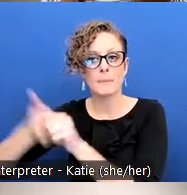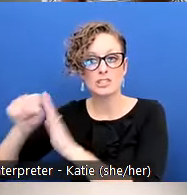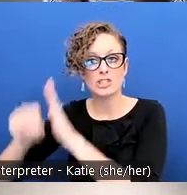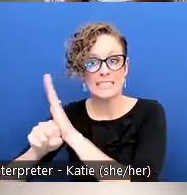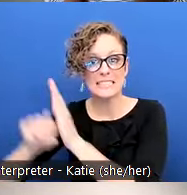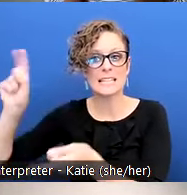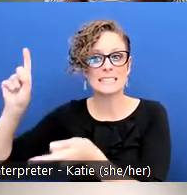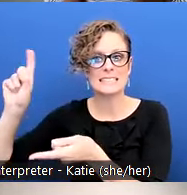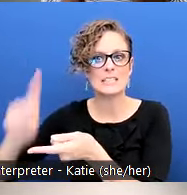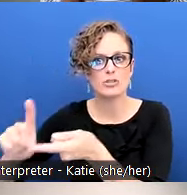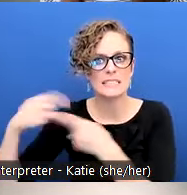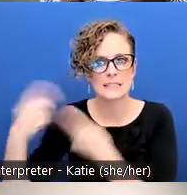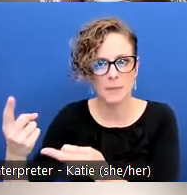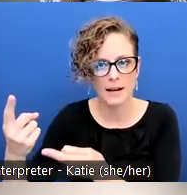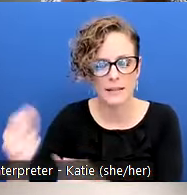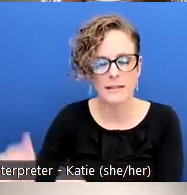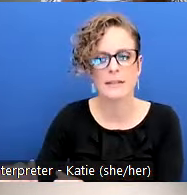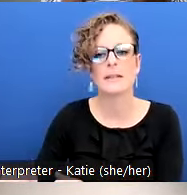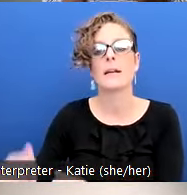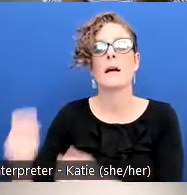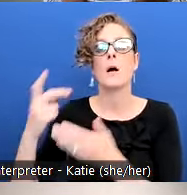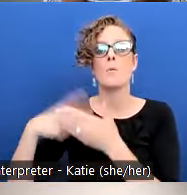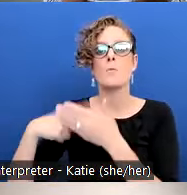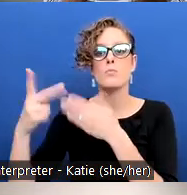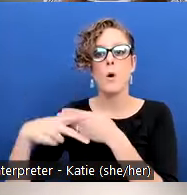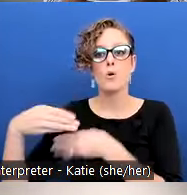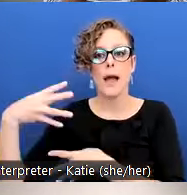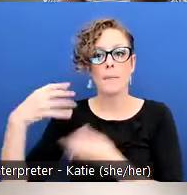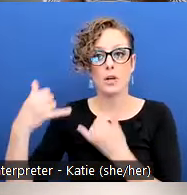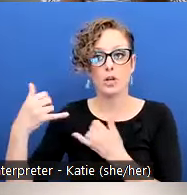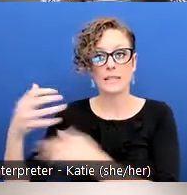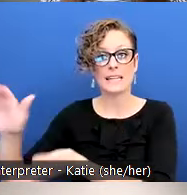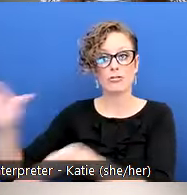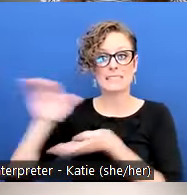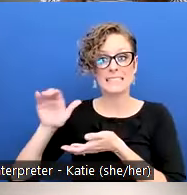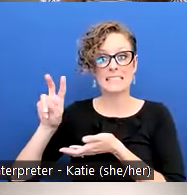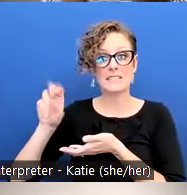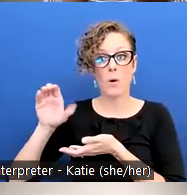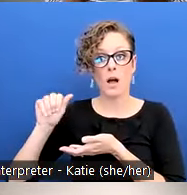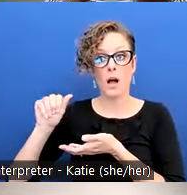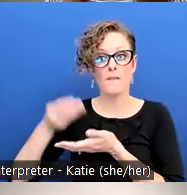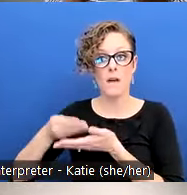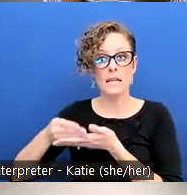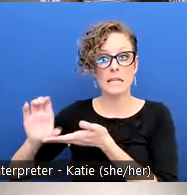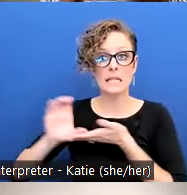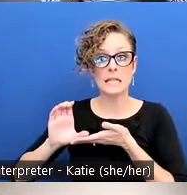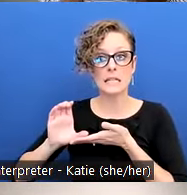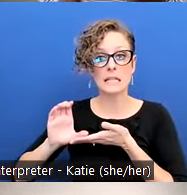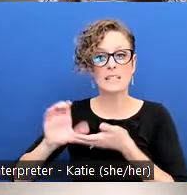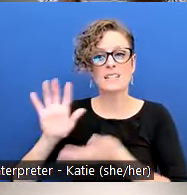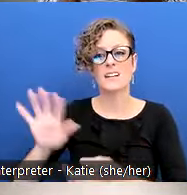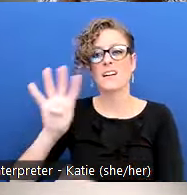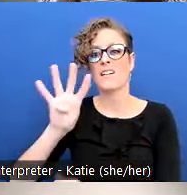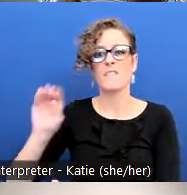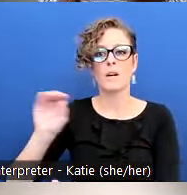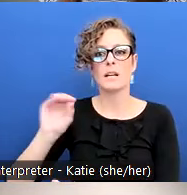decreased dramatically. And programs that currently receive VOCA funding, we're looking at about a 40% cut